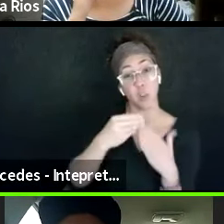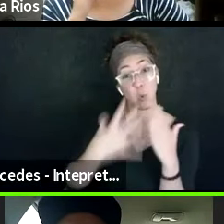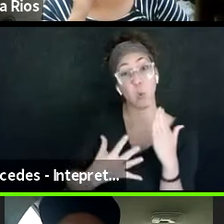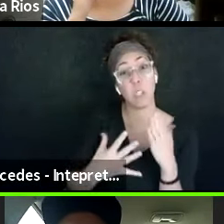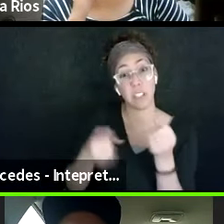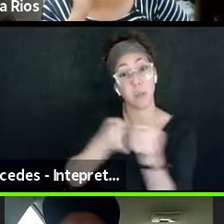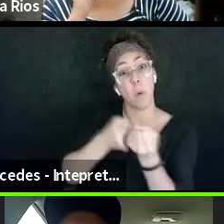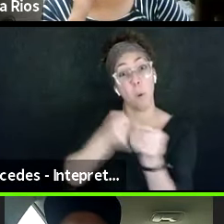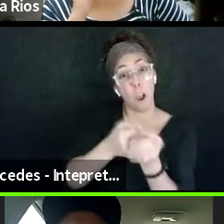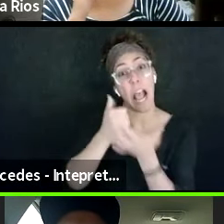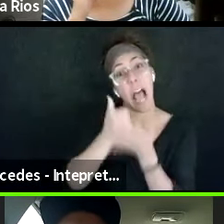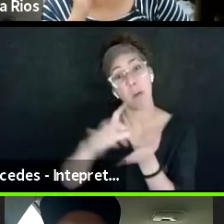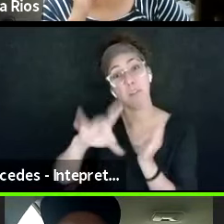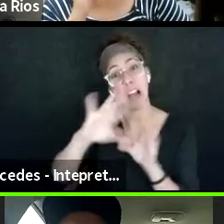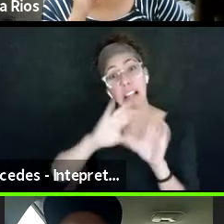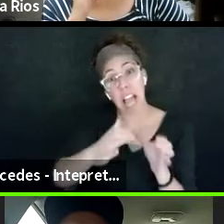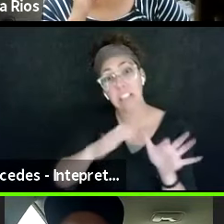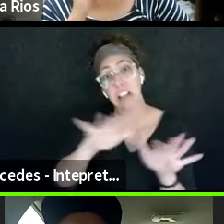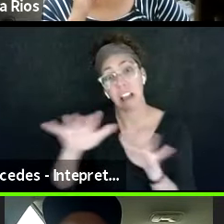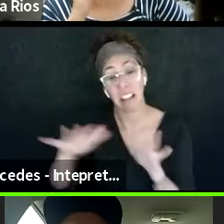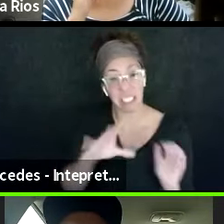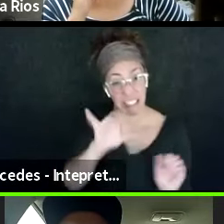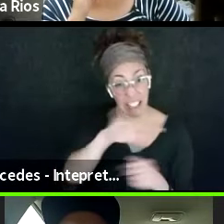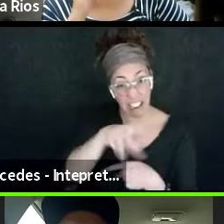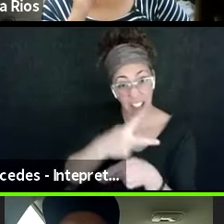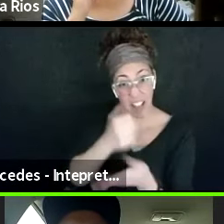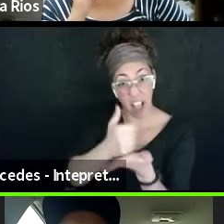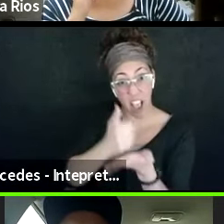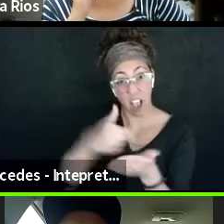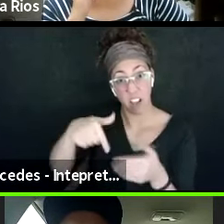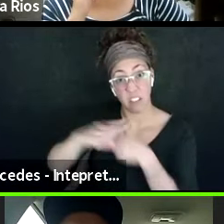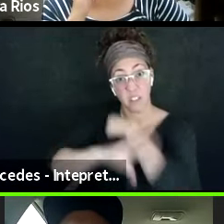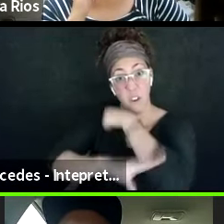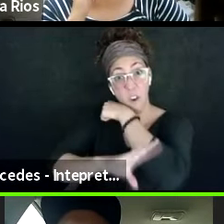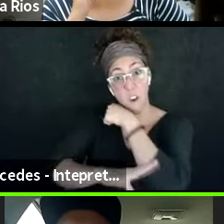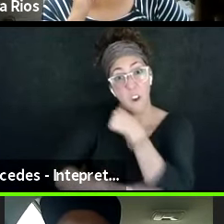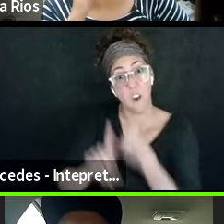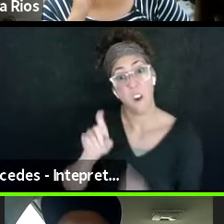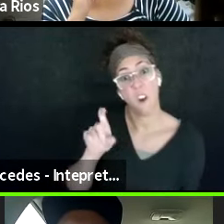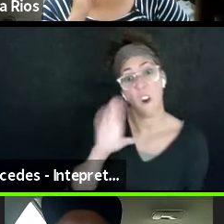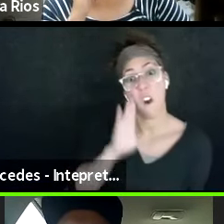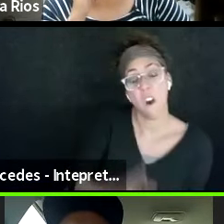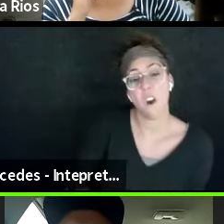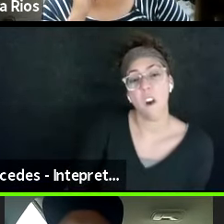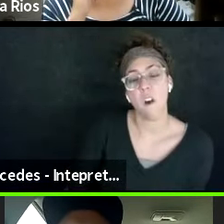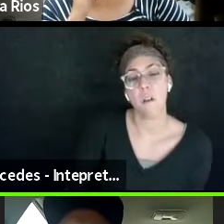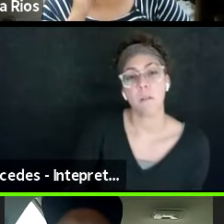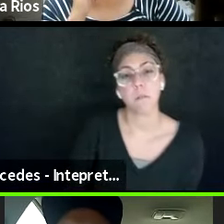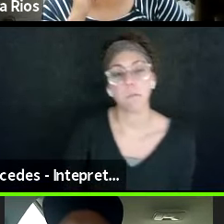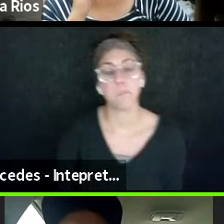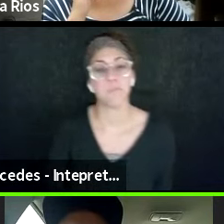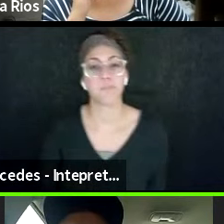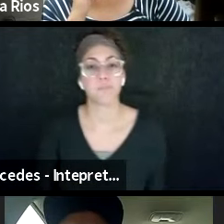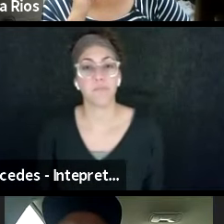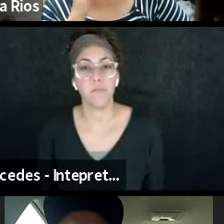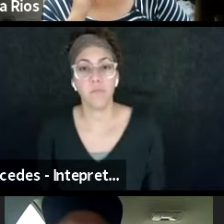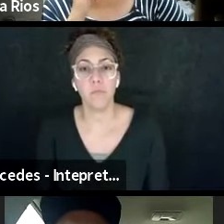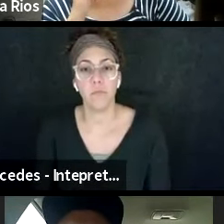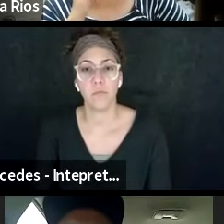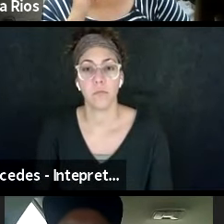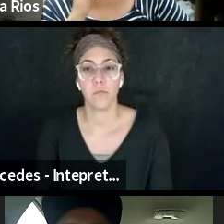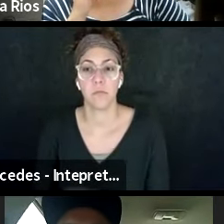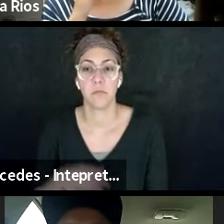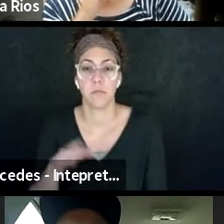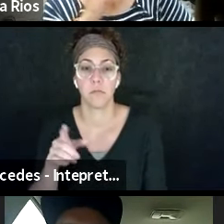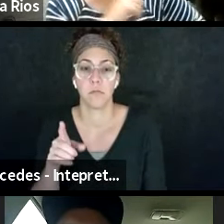find their classes. Is there any sort of that kind of help for new incoming students this semester? Renee, I think